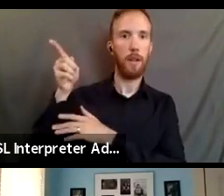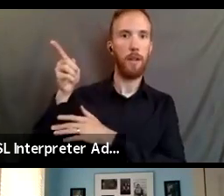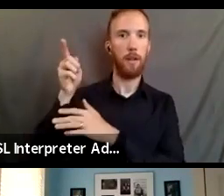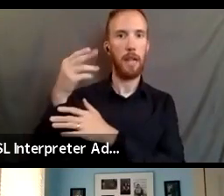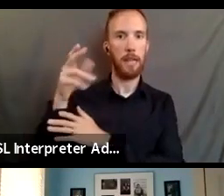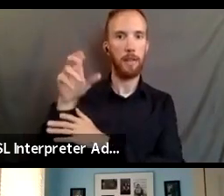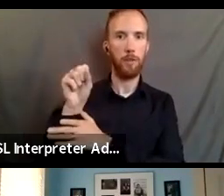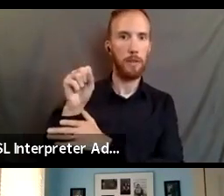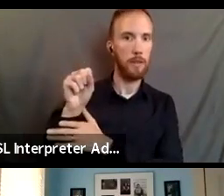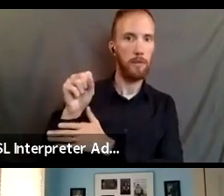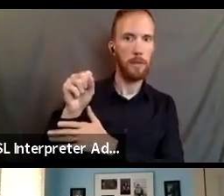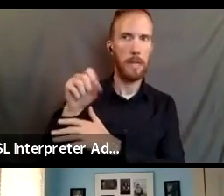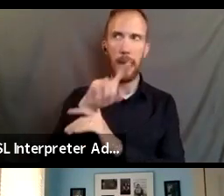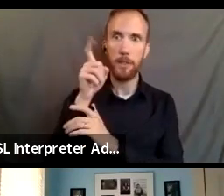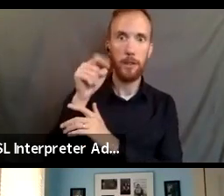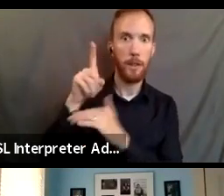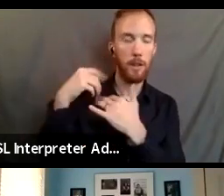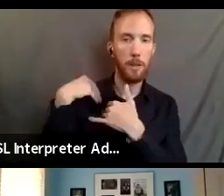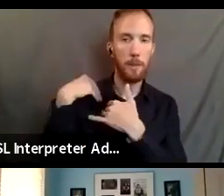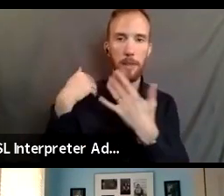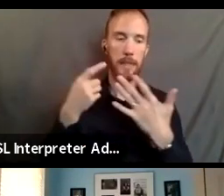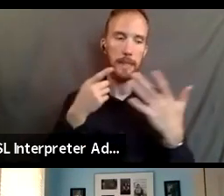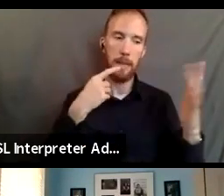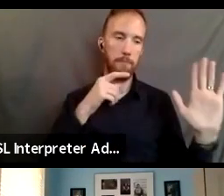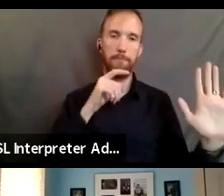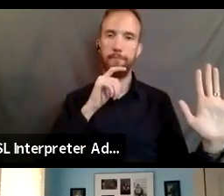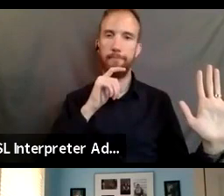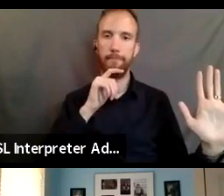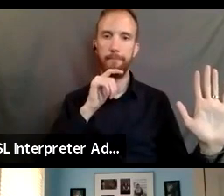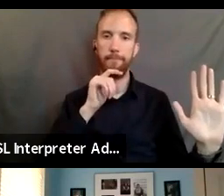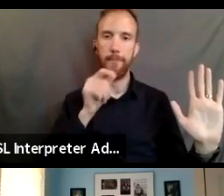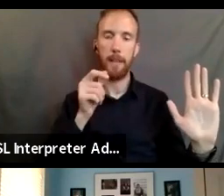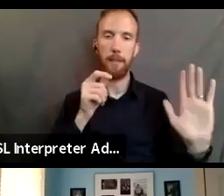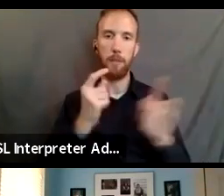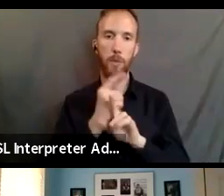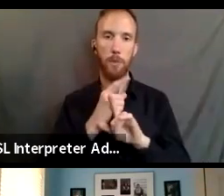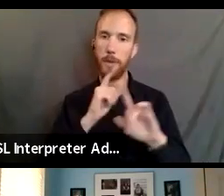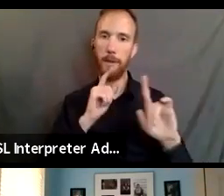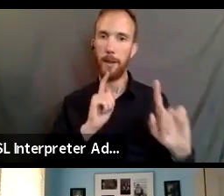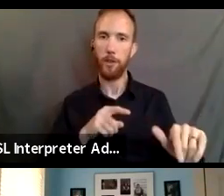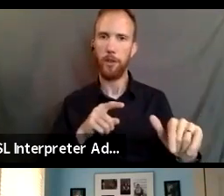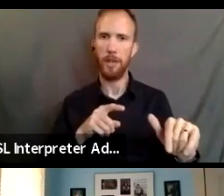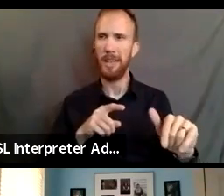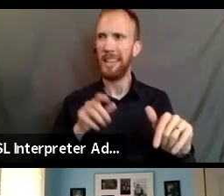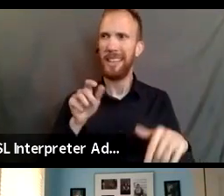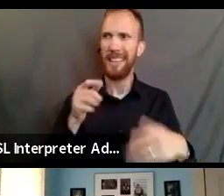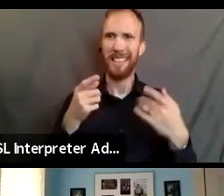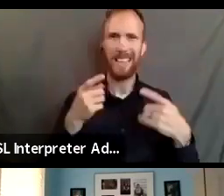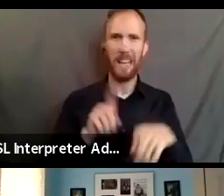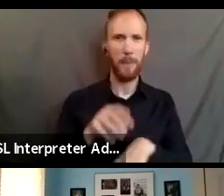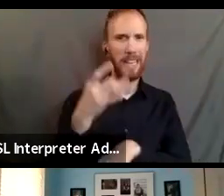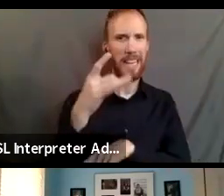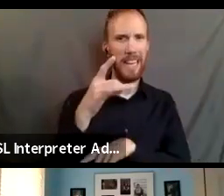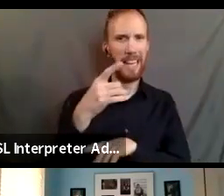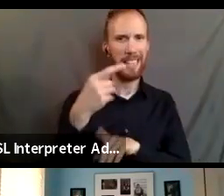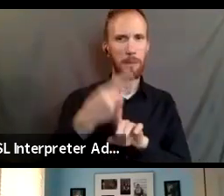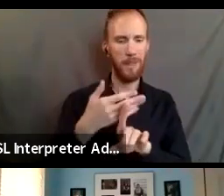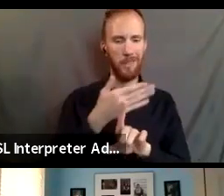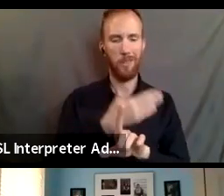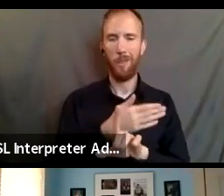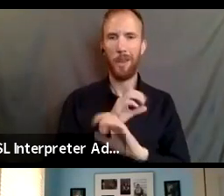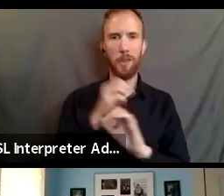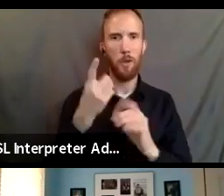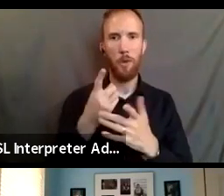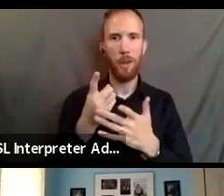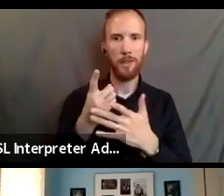jaden child said that they are not in a position to answer this question this is a well-documented case from 18 months ago and no one has been held accountable this